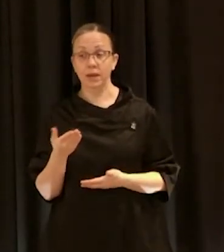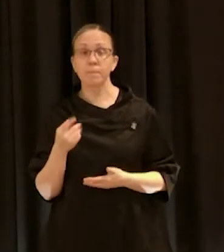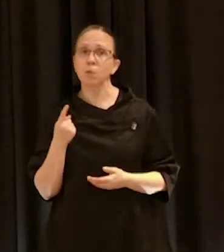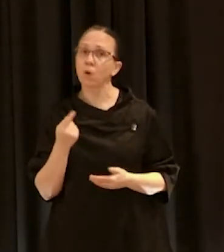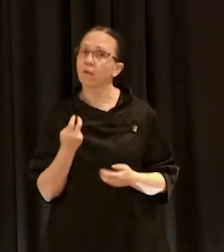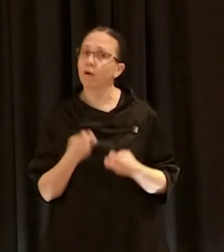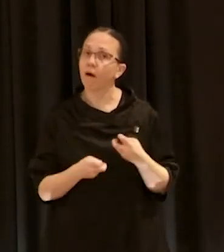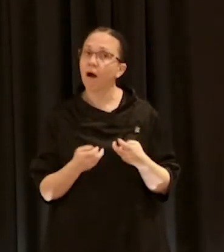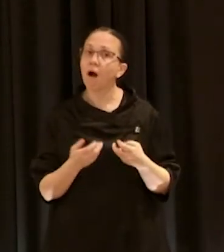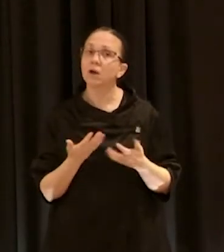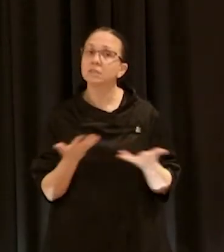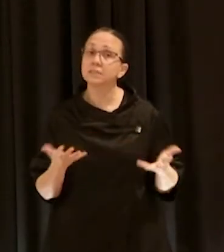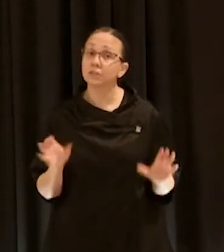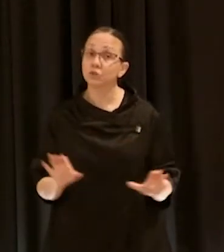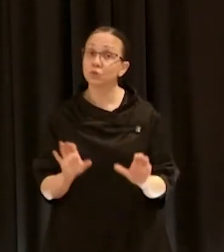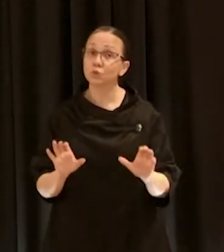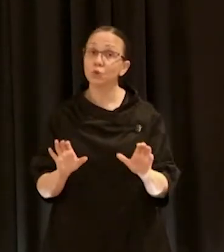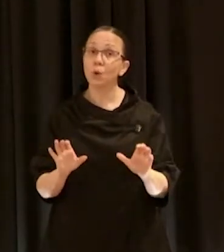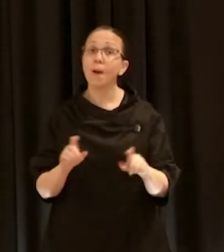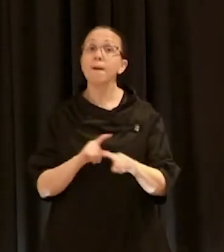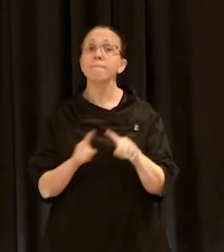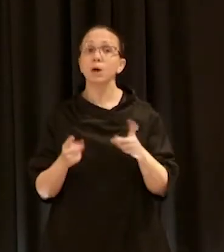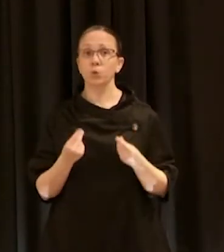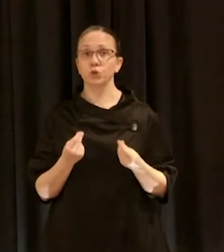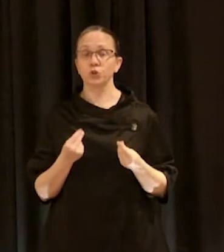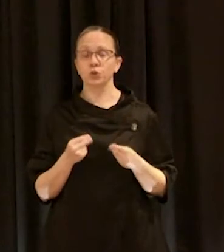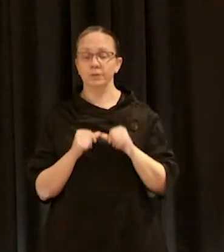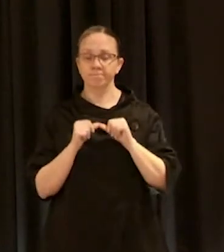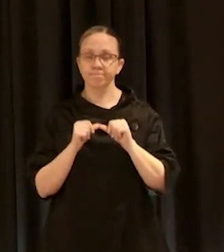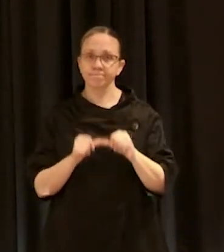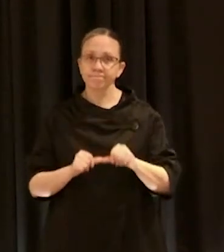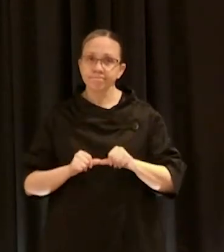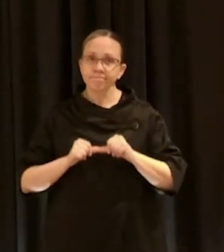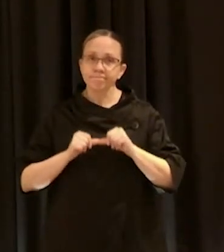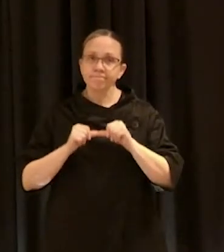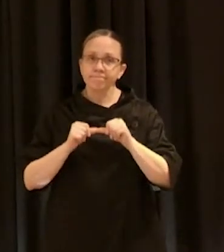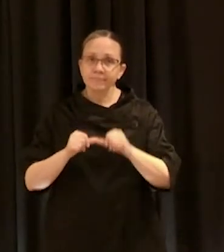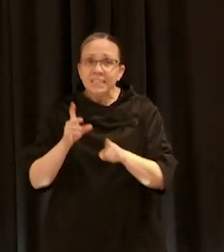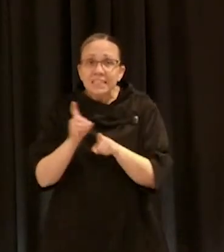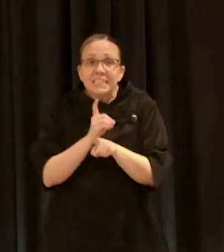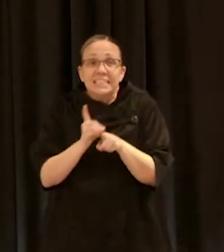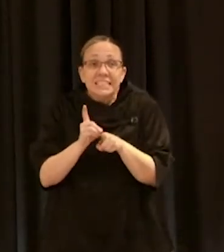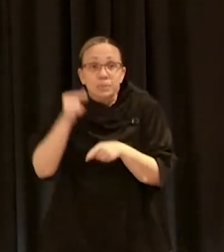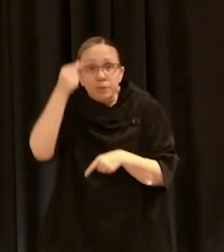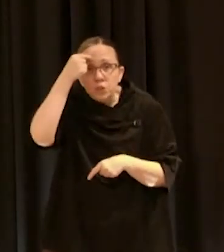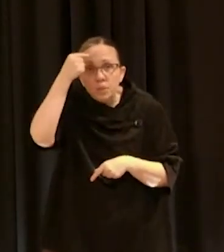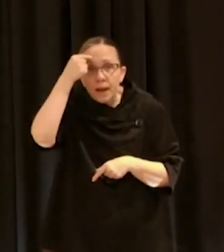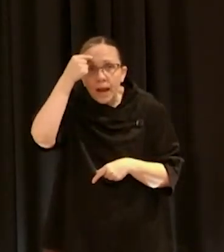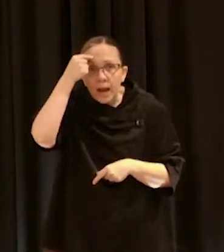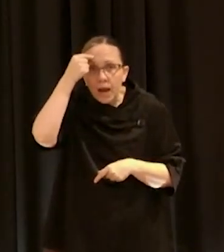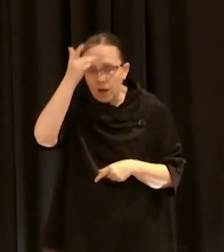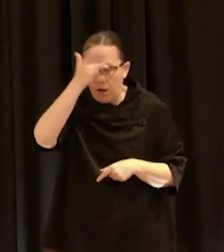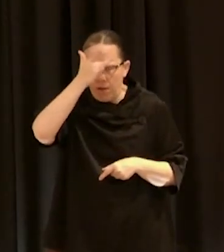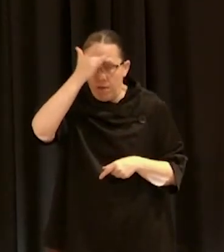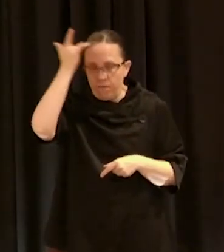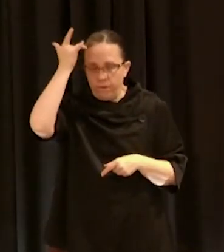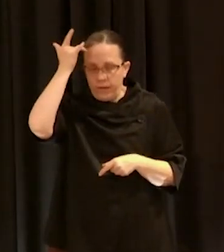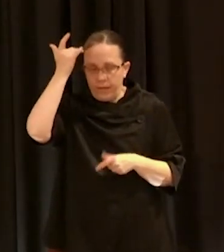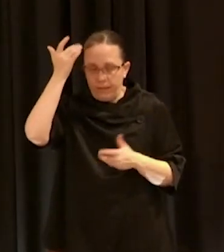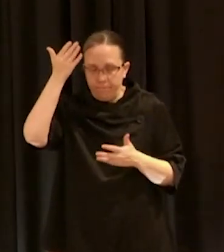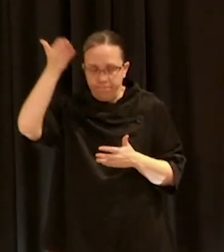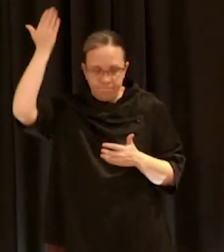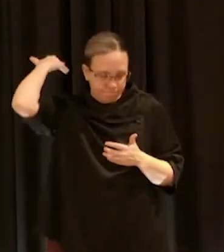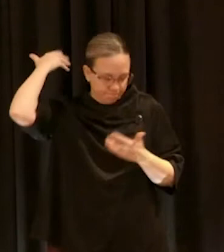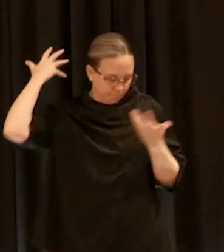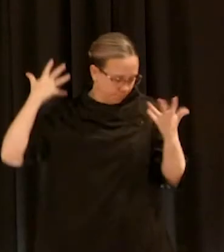one of the hardest things you ever do. But you got to constantly discipline your mind to forget those things